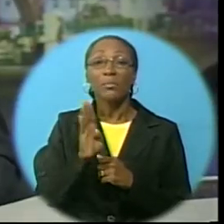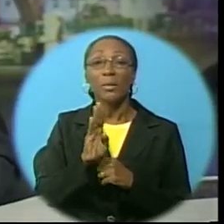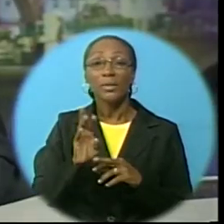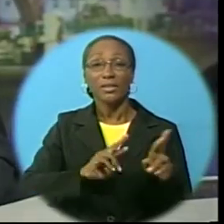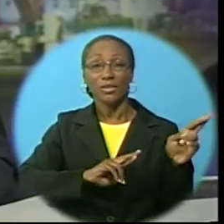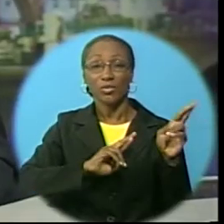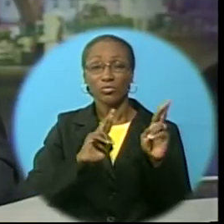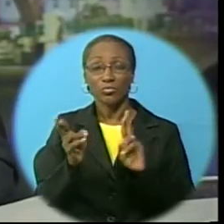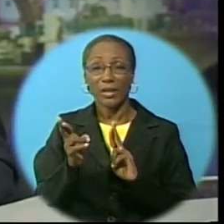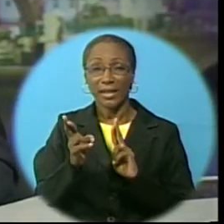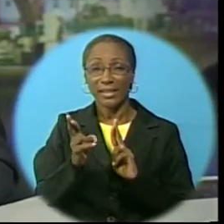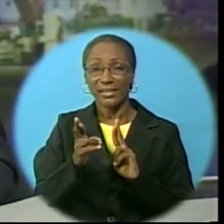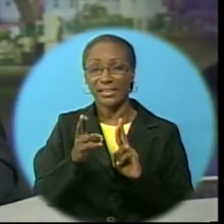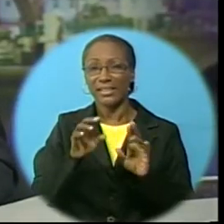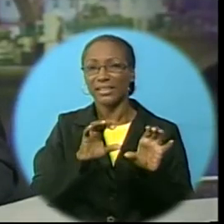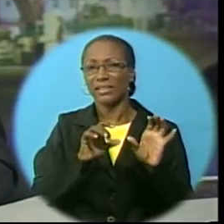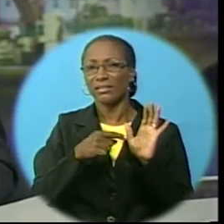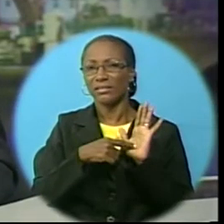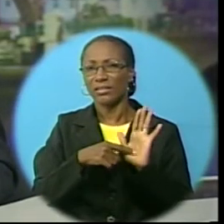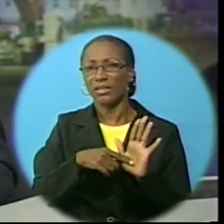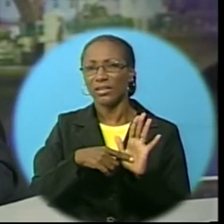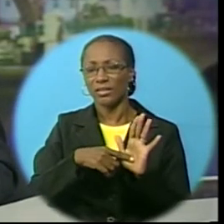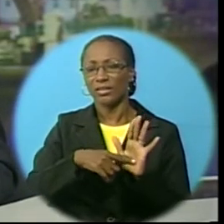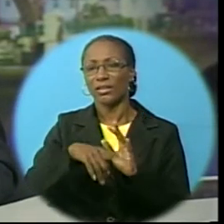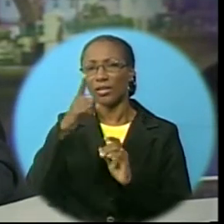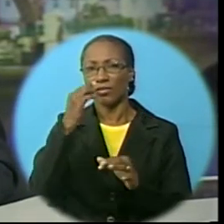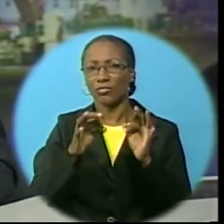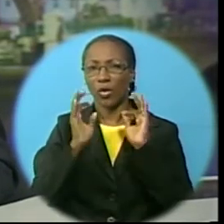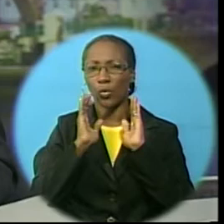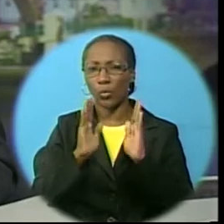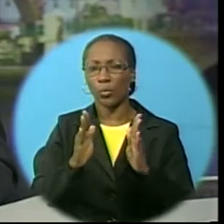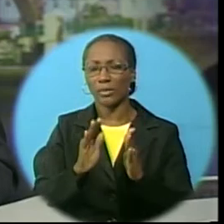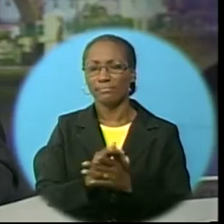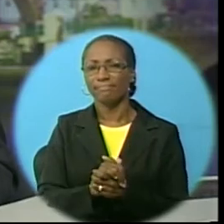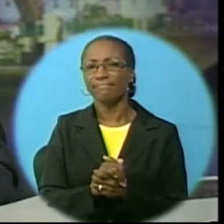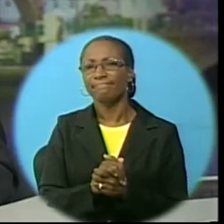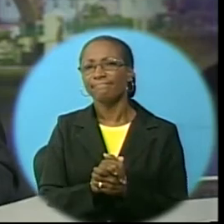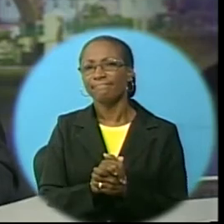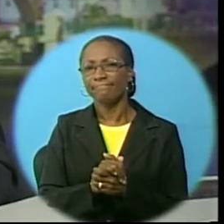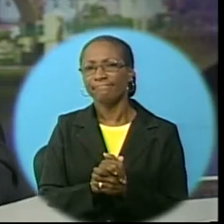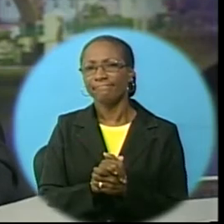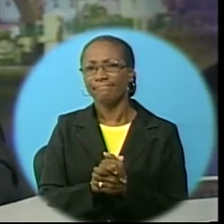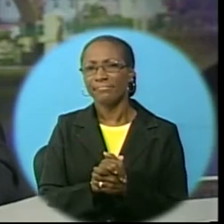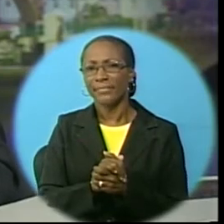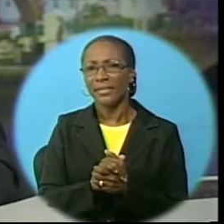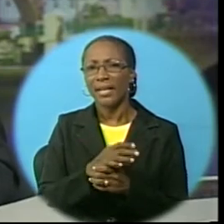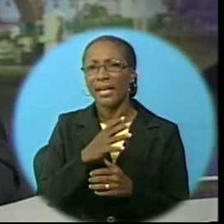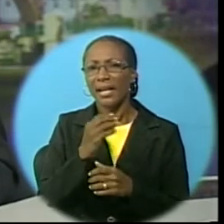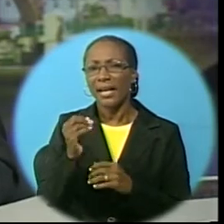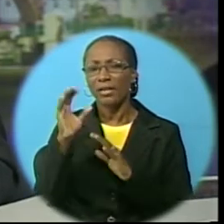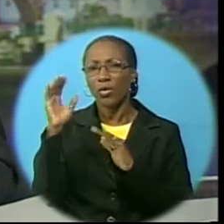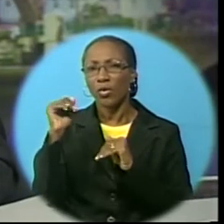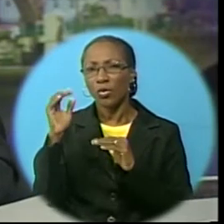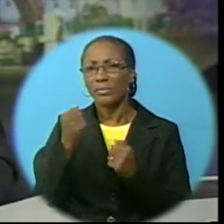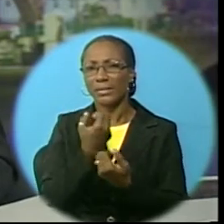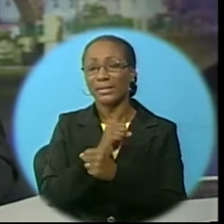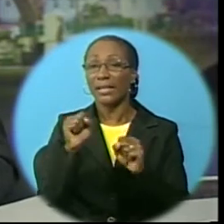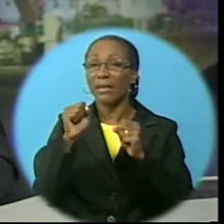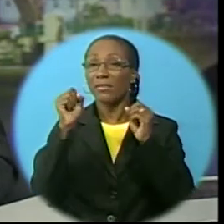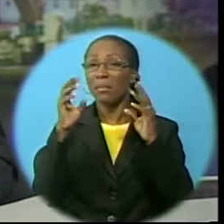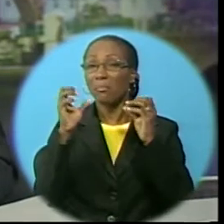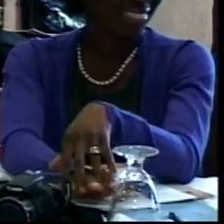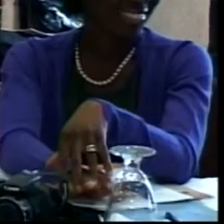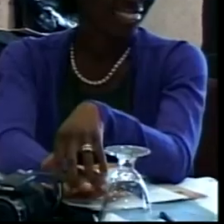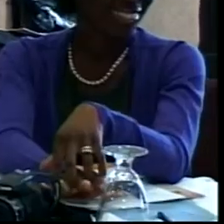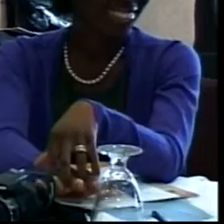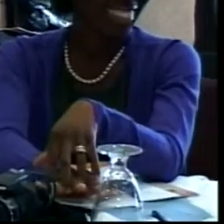Barbados is keen on rolling out its drug treatment court. It is seen as a step in helping save many of the nation's youth. And for Attorney General